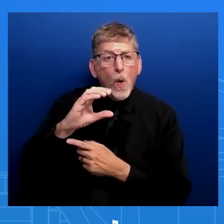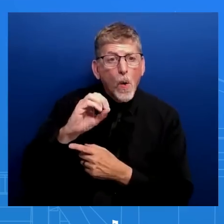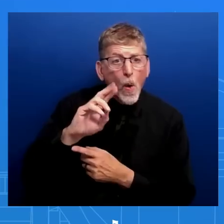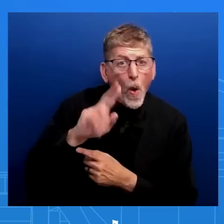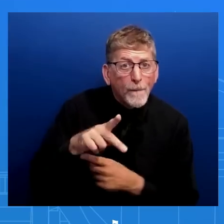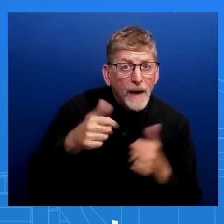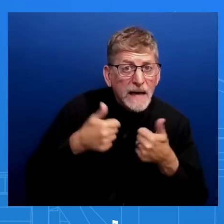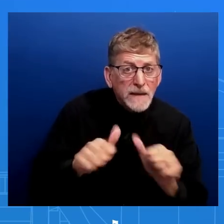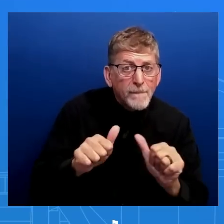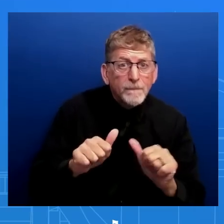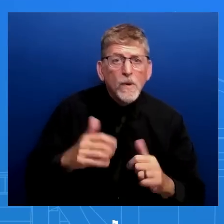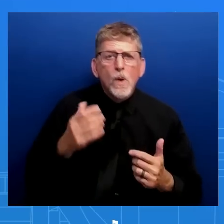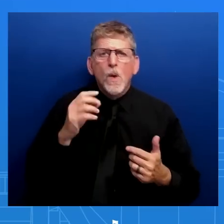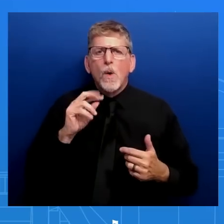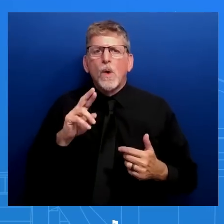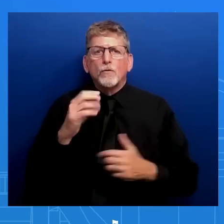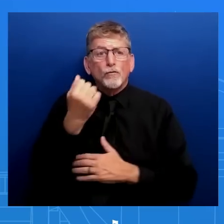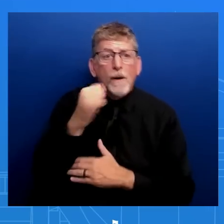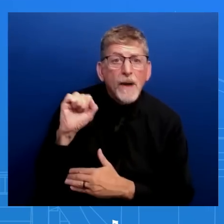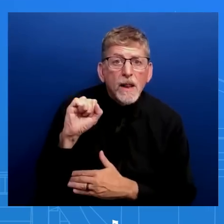sticker on it, Ed.